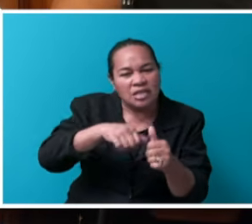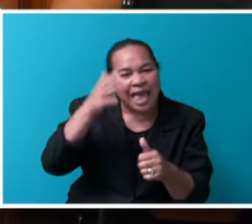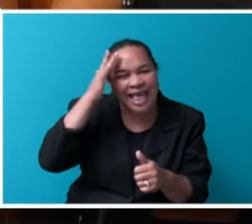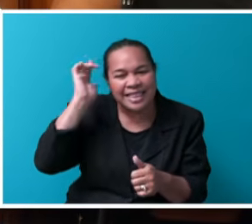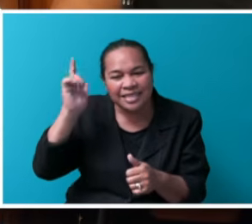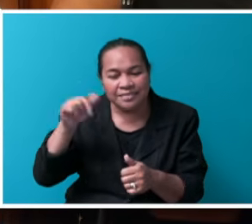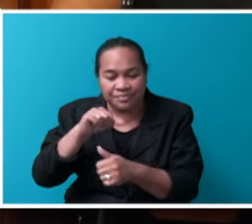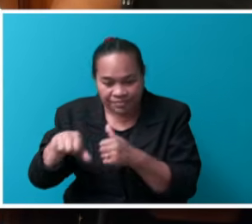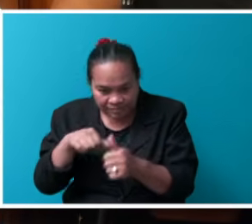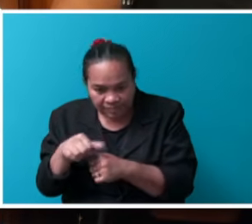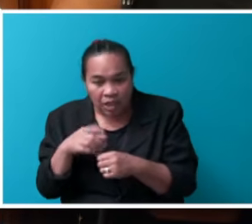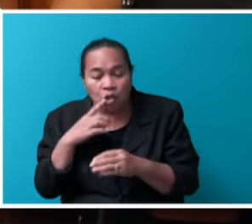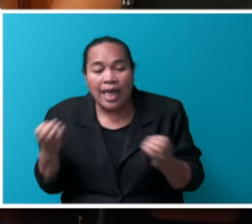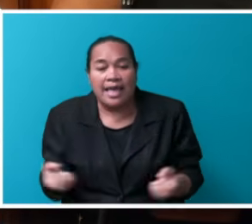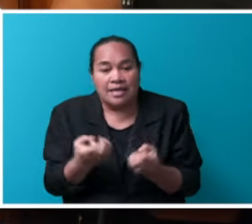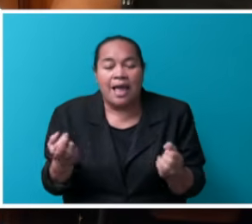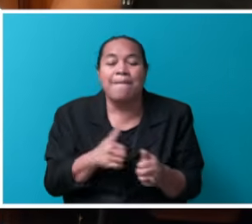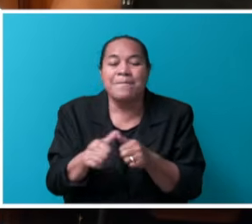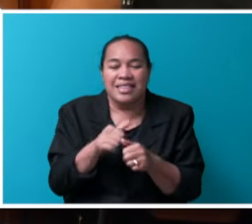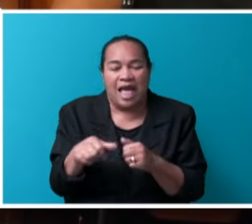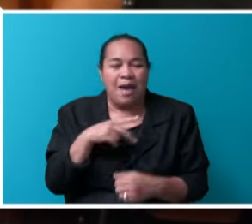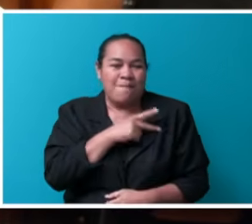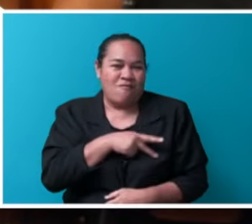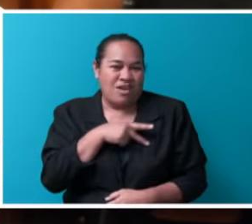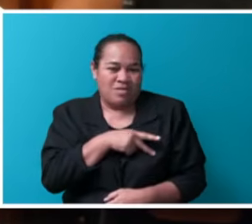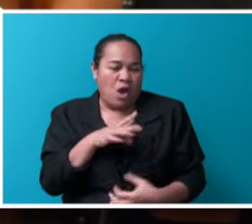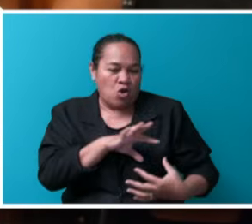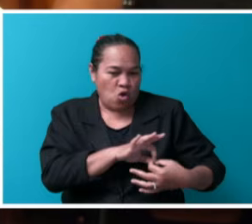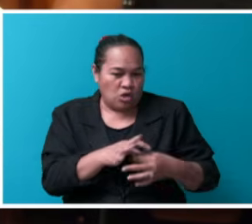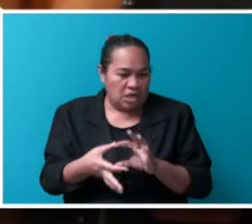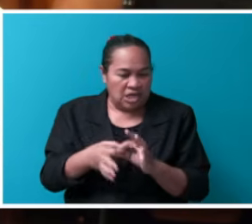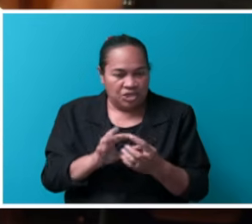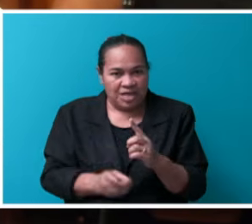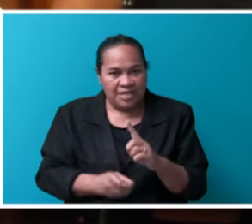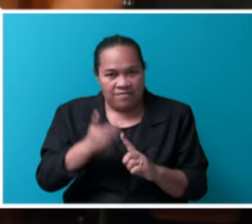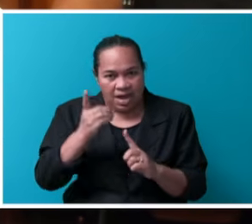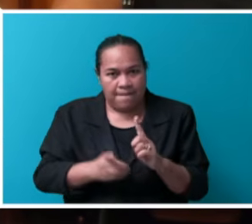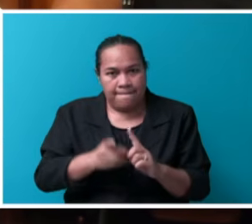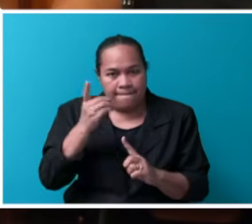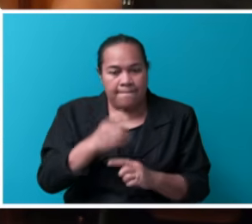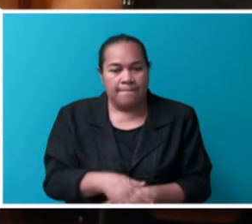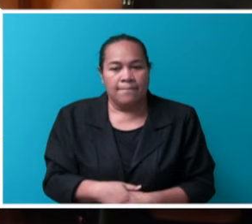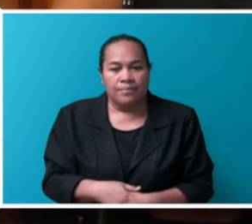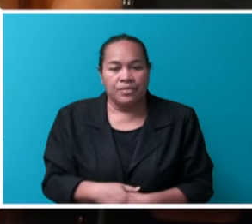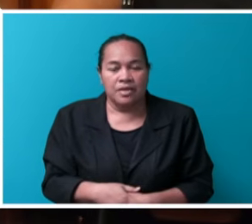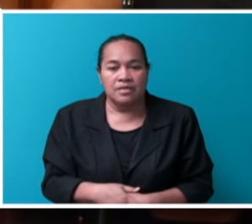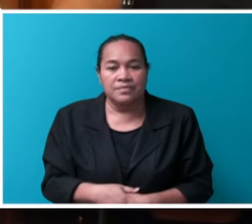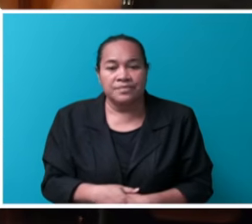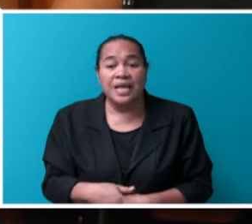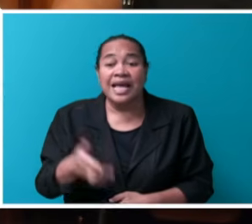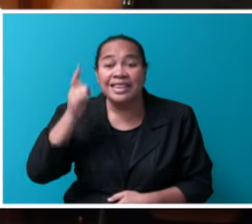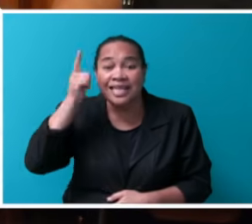to encourage better professional coordination and development. Mr. Speaker said teachers are